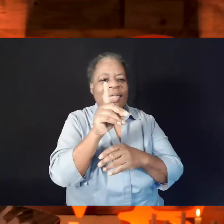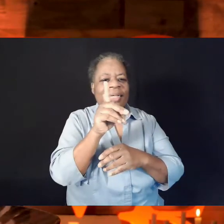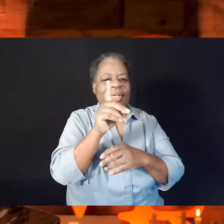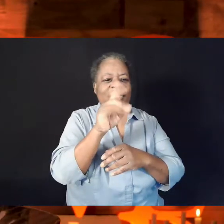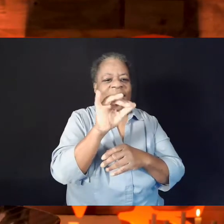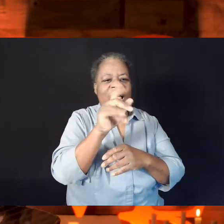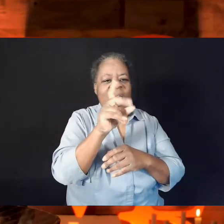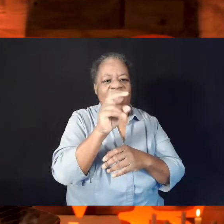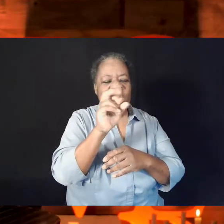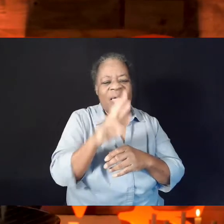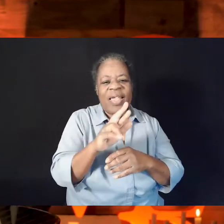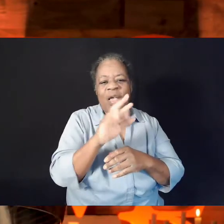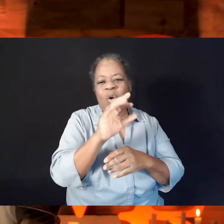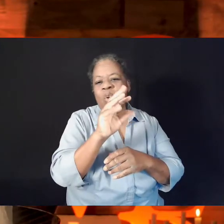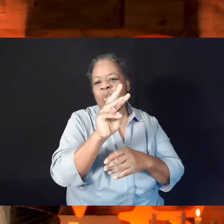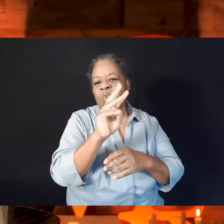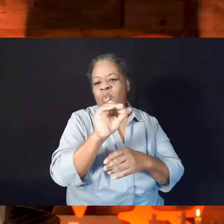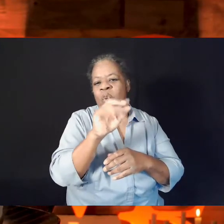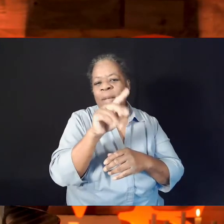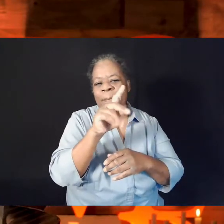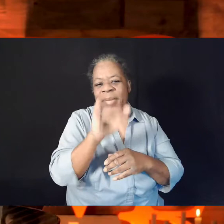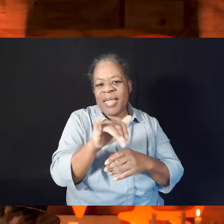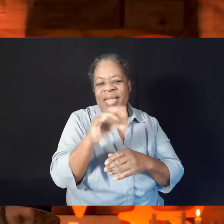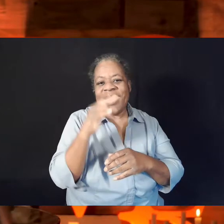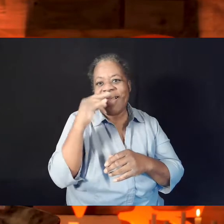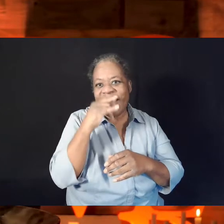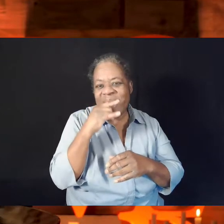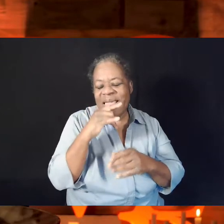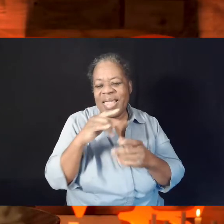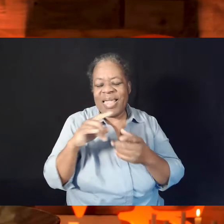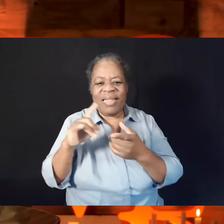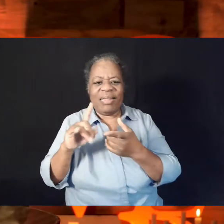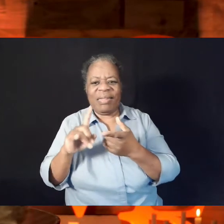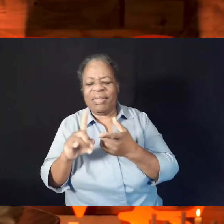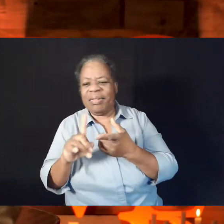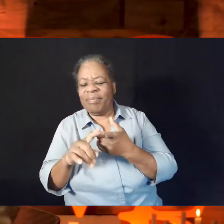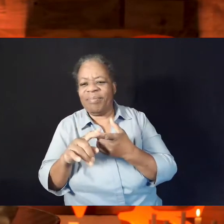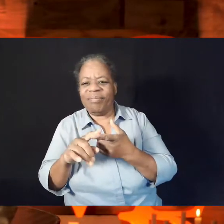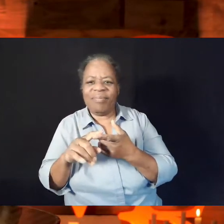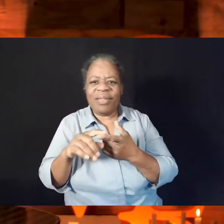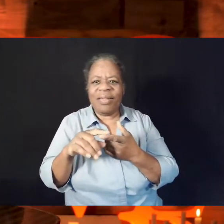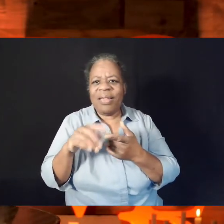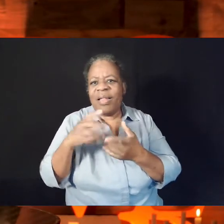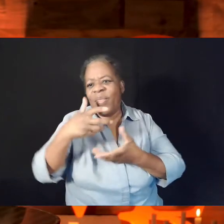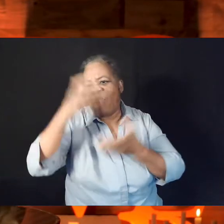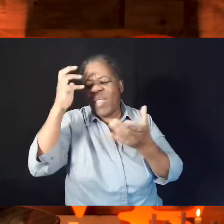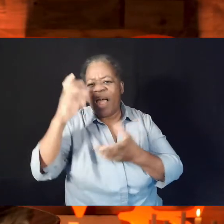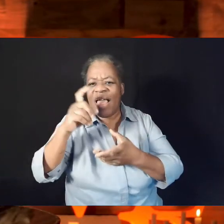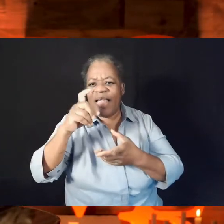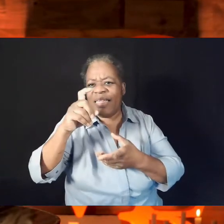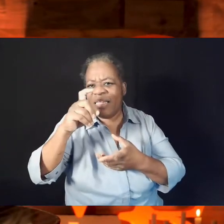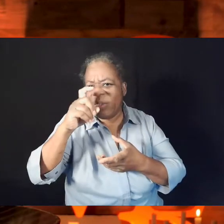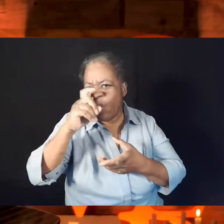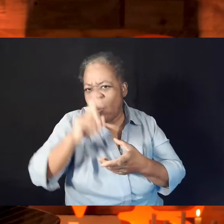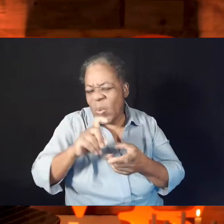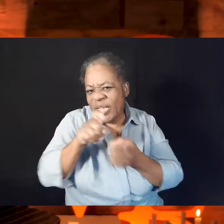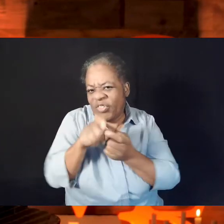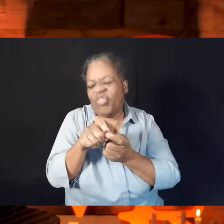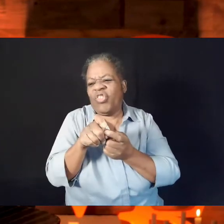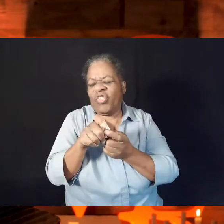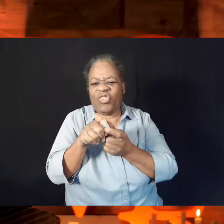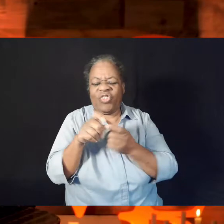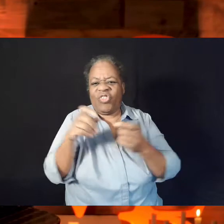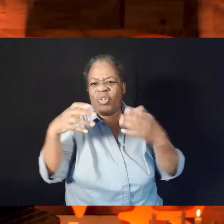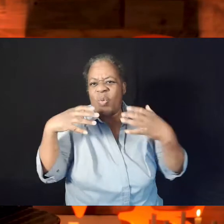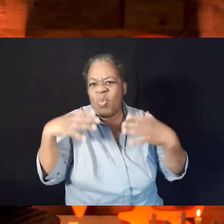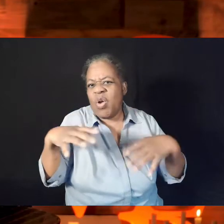and Pete the Cat to The Berenstain Bears and The Lion, the Witch, and the Wardrobe. And whenever I ask that question, a bunch of